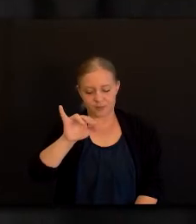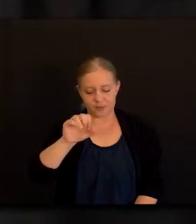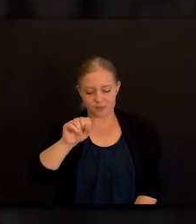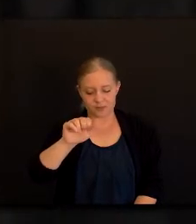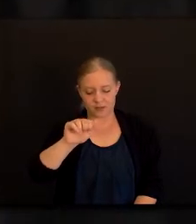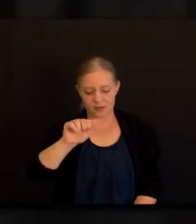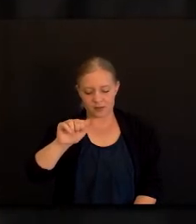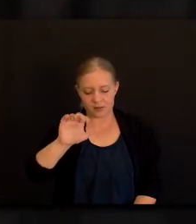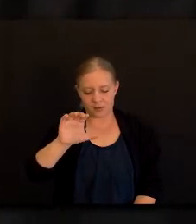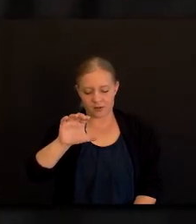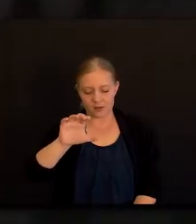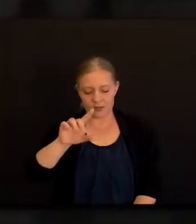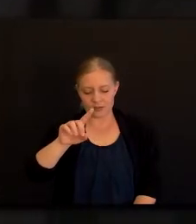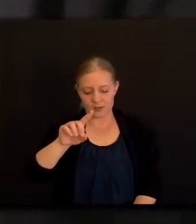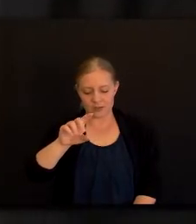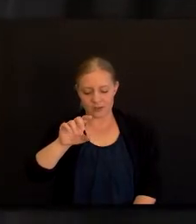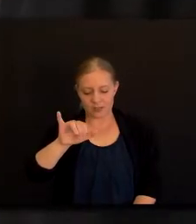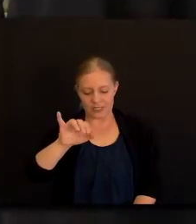Isaac Corbin Dean.